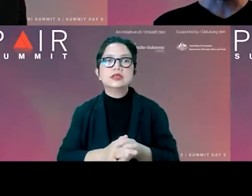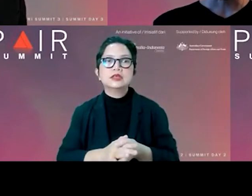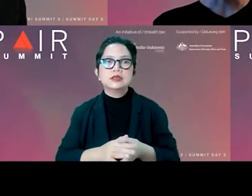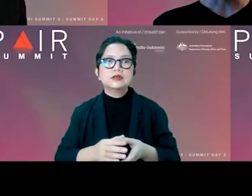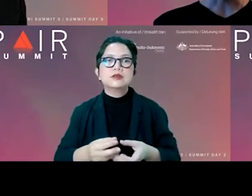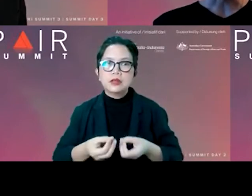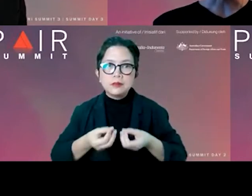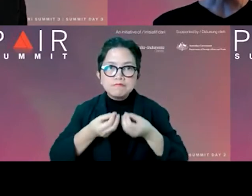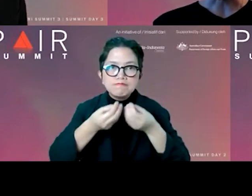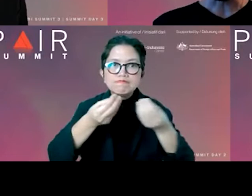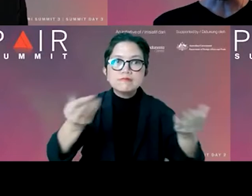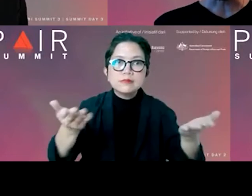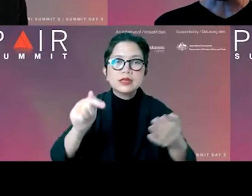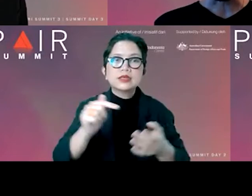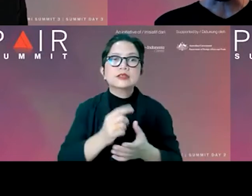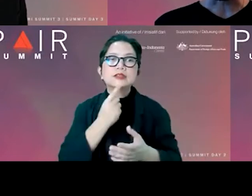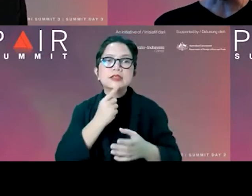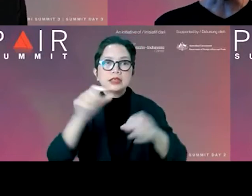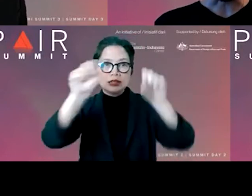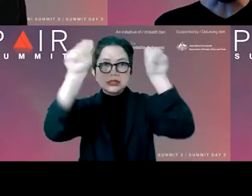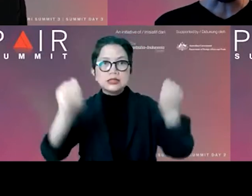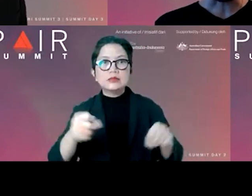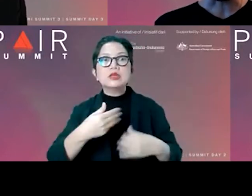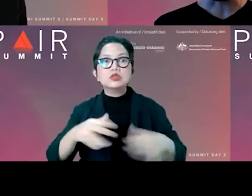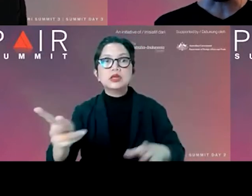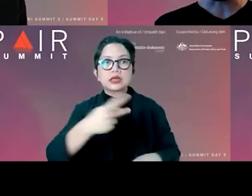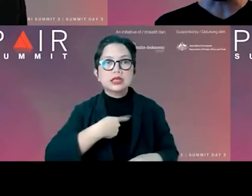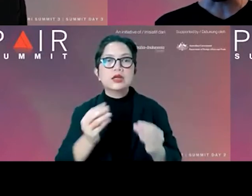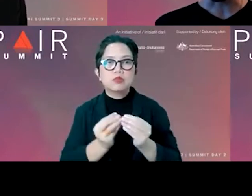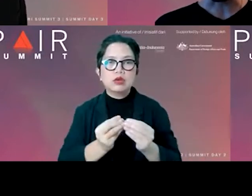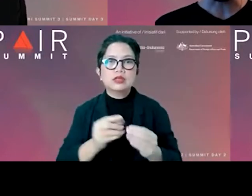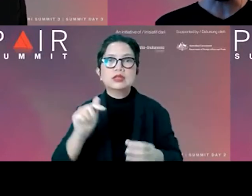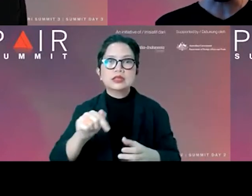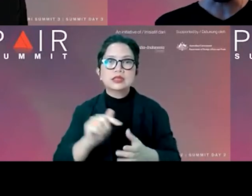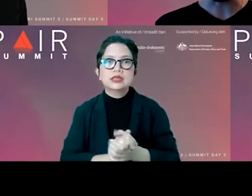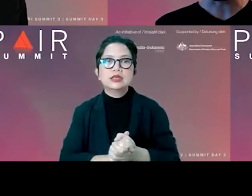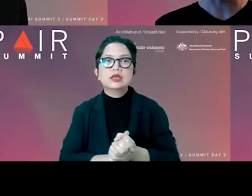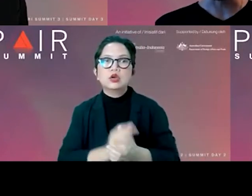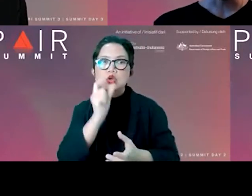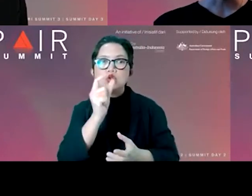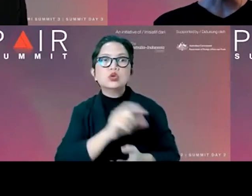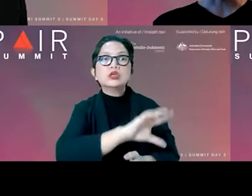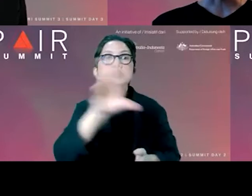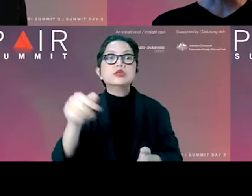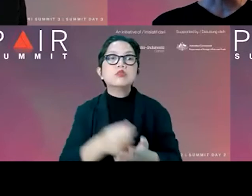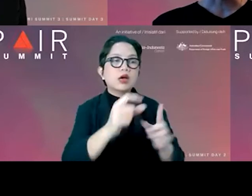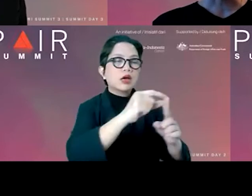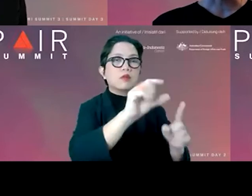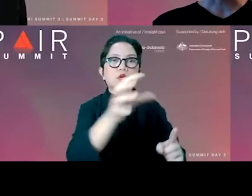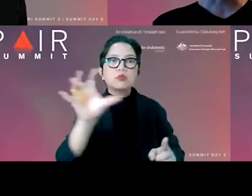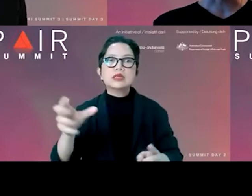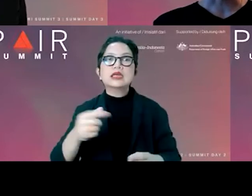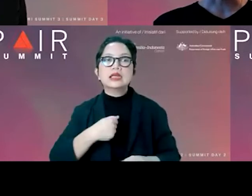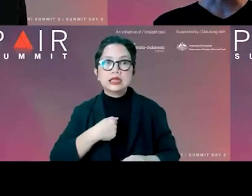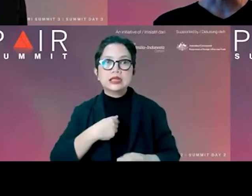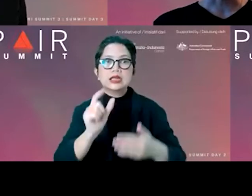for all the provinces and all the sectors, and we need the health data. So that's definitely